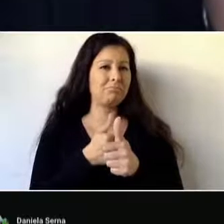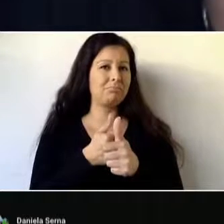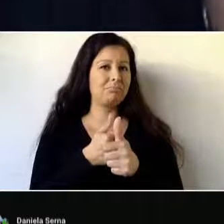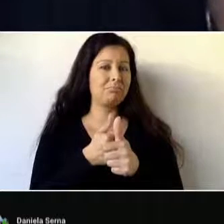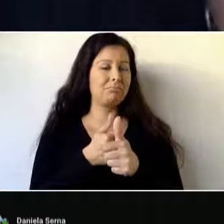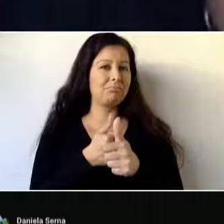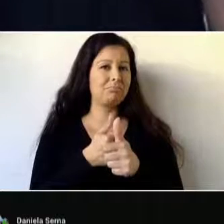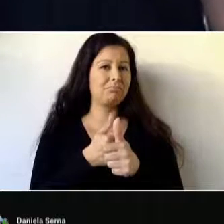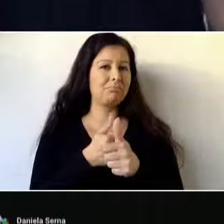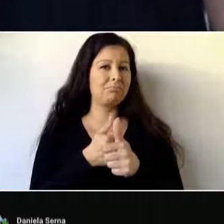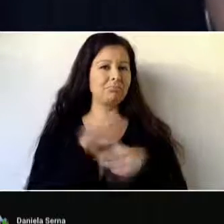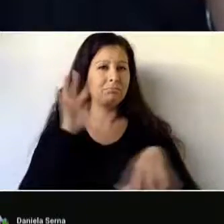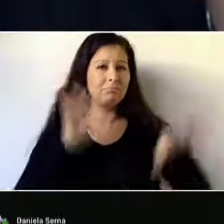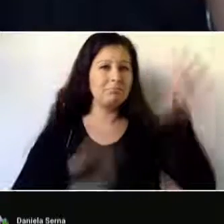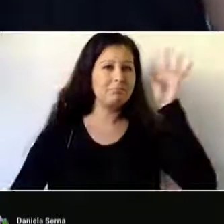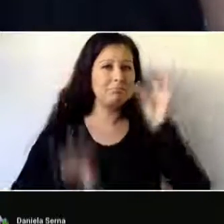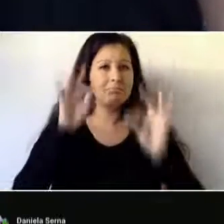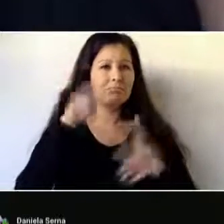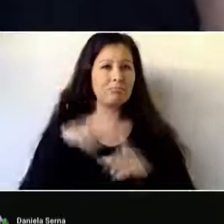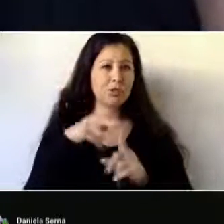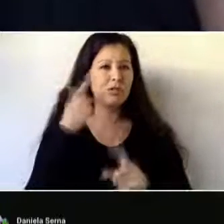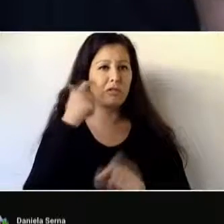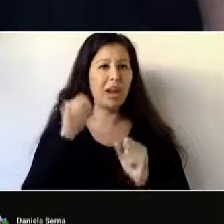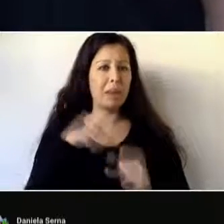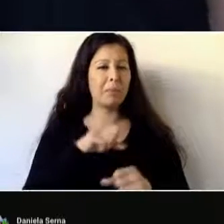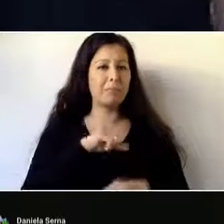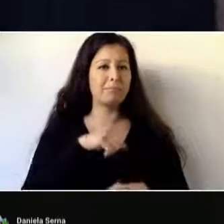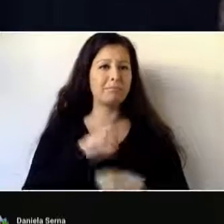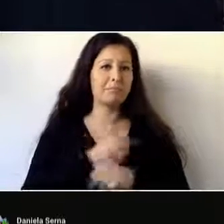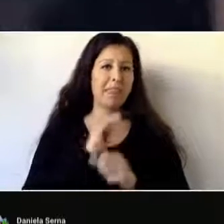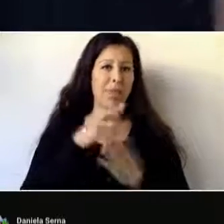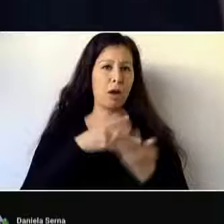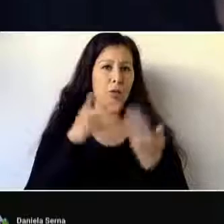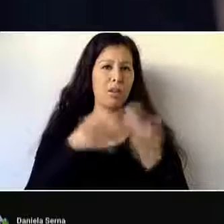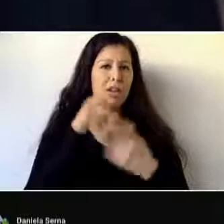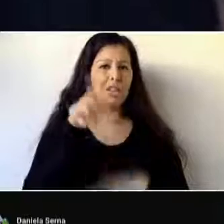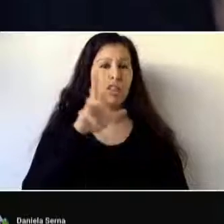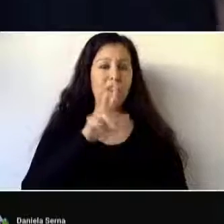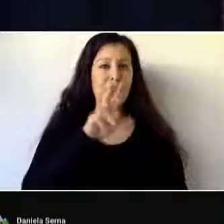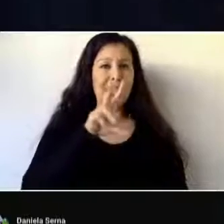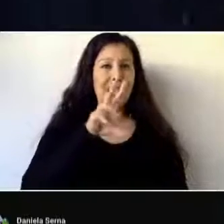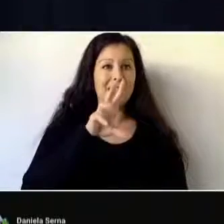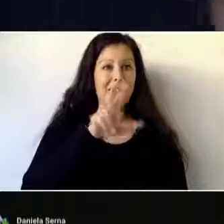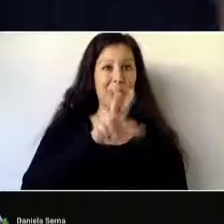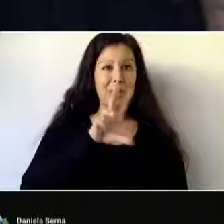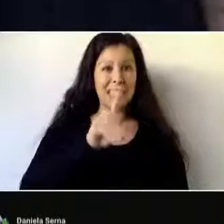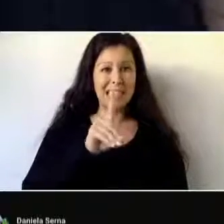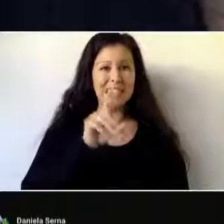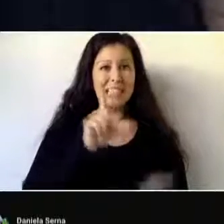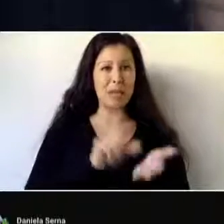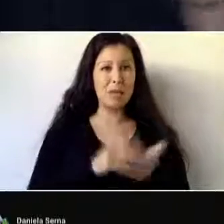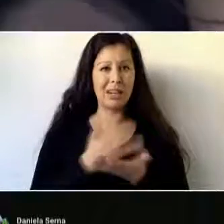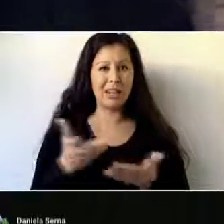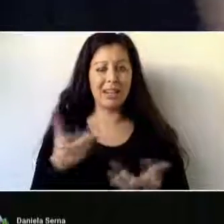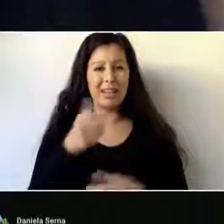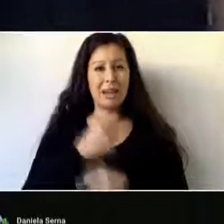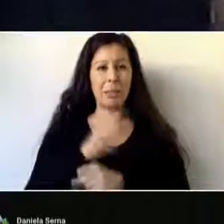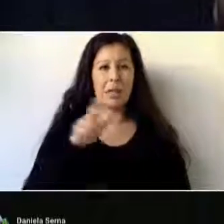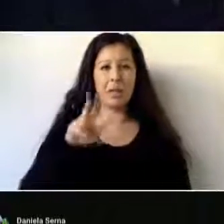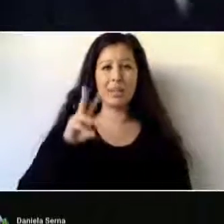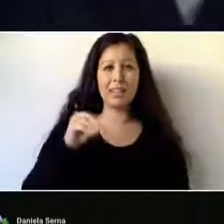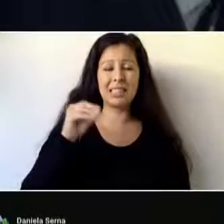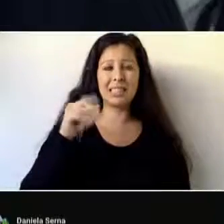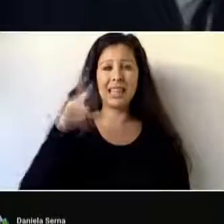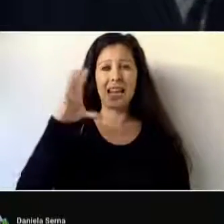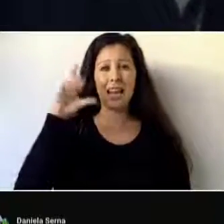finding the tools to create this project. Like, you obviously were 3D printing stuff, you were making a 360 camera from all these